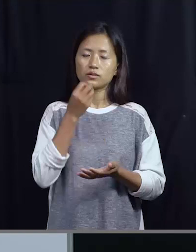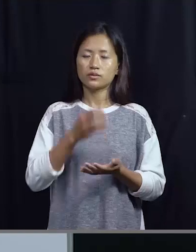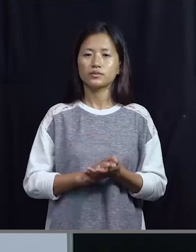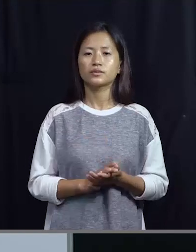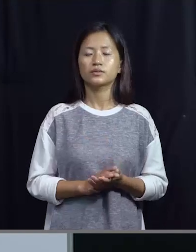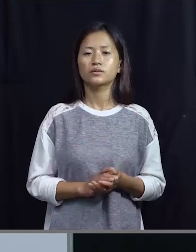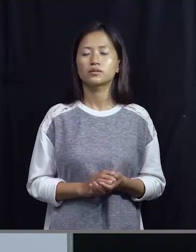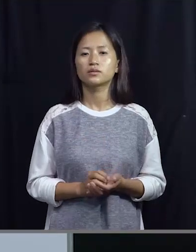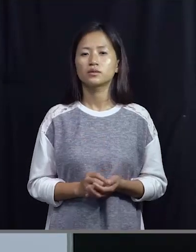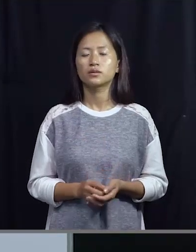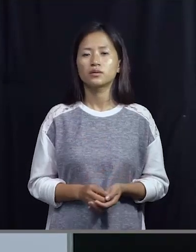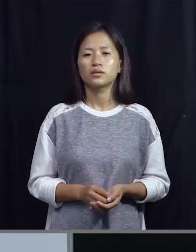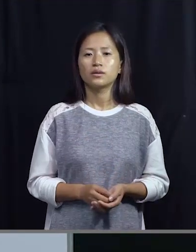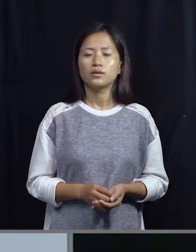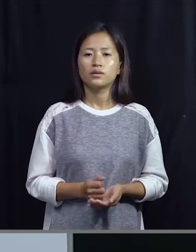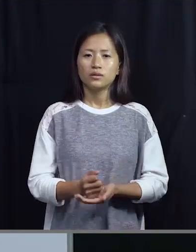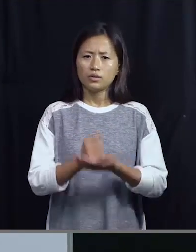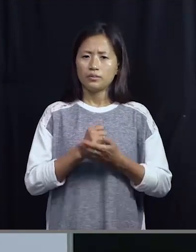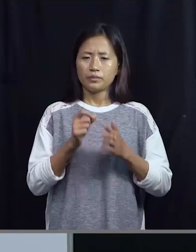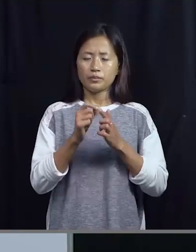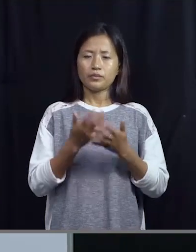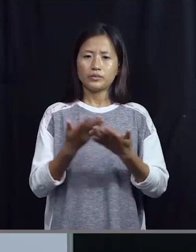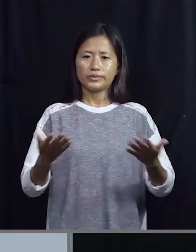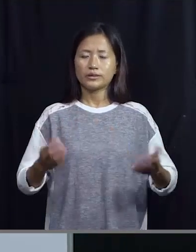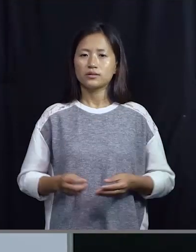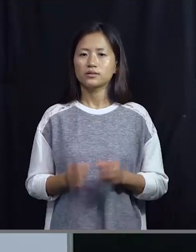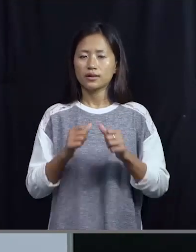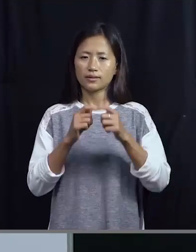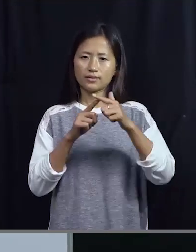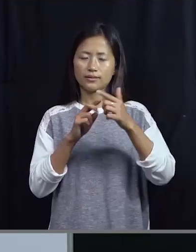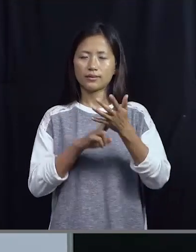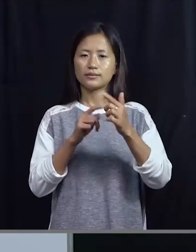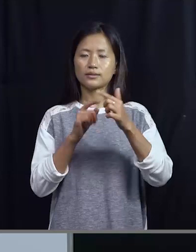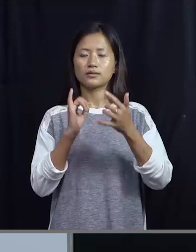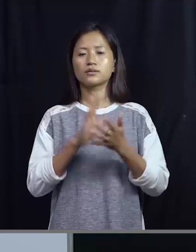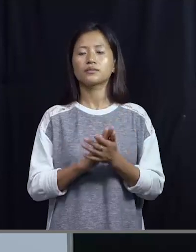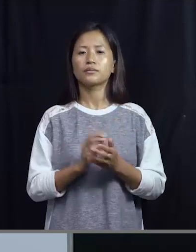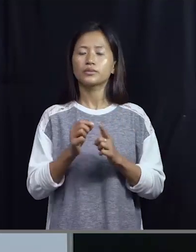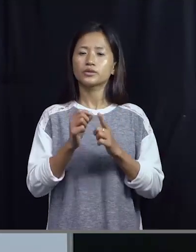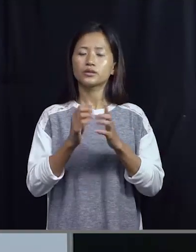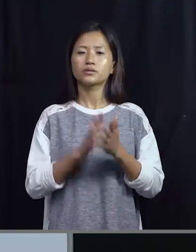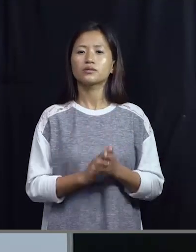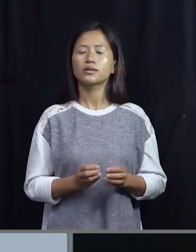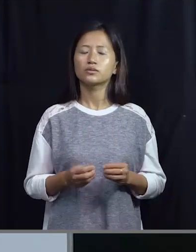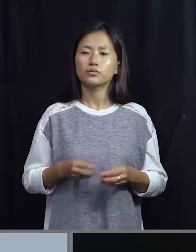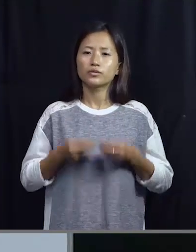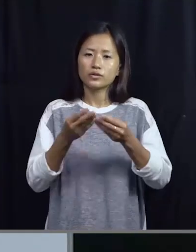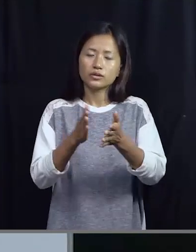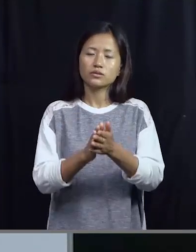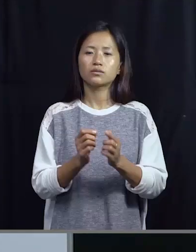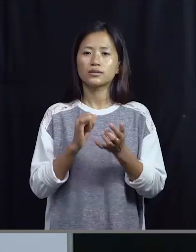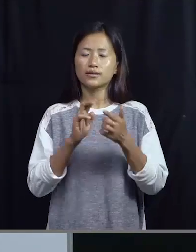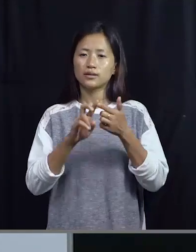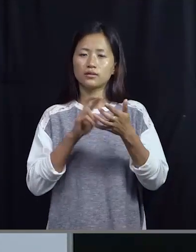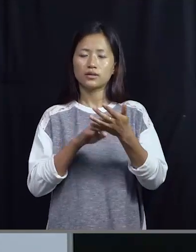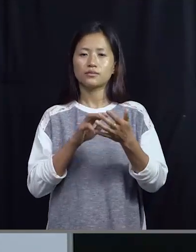will help in giving you large production of antibiotics. It will help in providing you enzymes, right? There